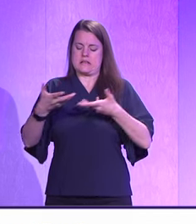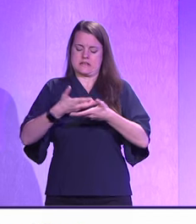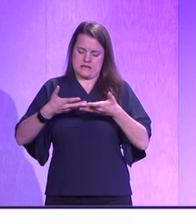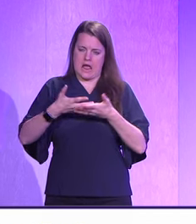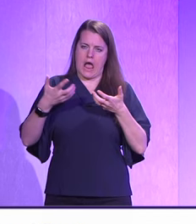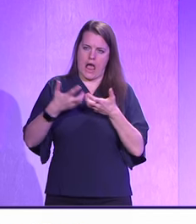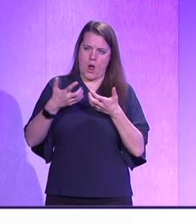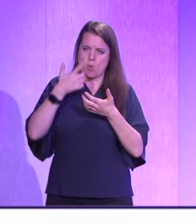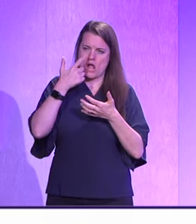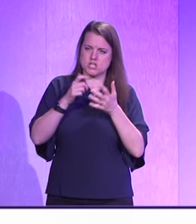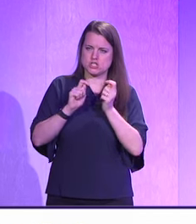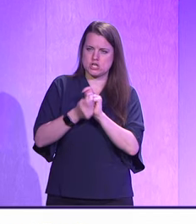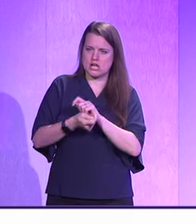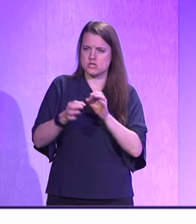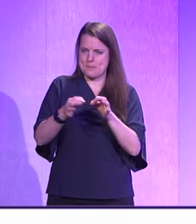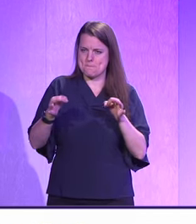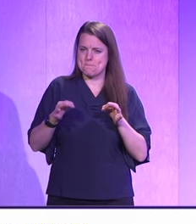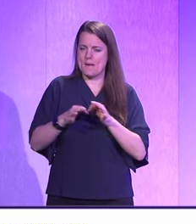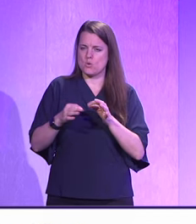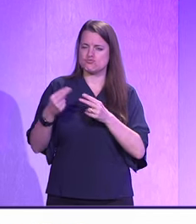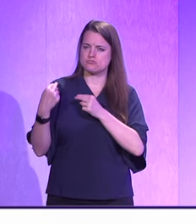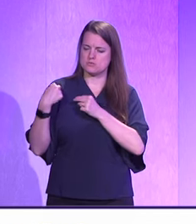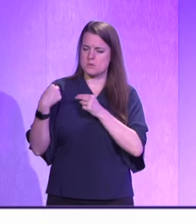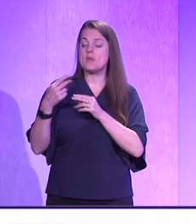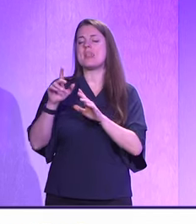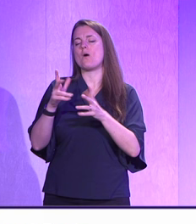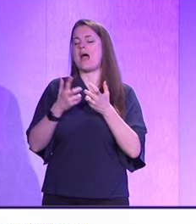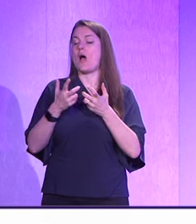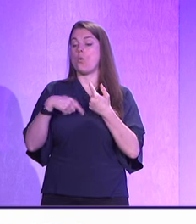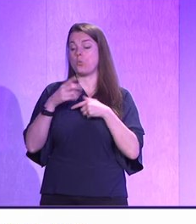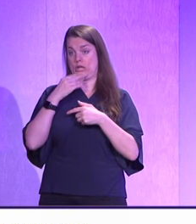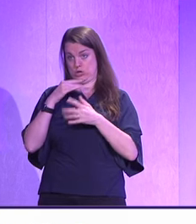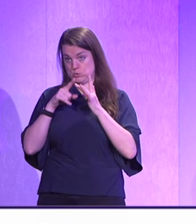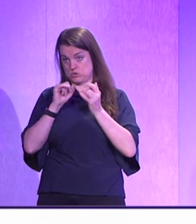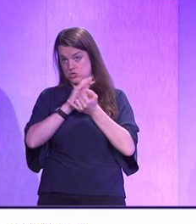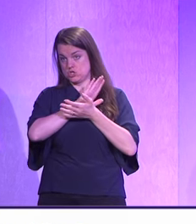terms of responsibility boundaries and things like this. You end up, the way that we use it, so